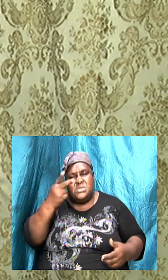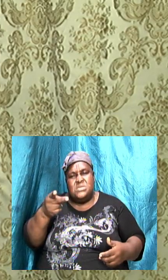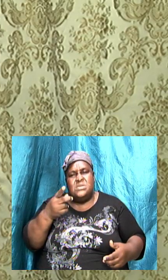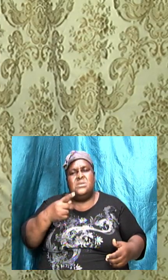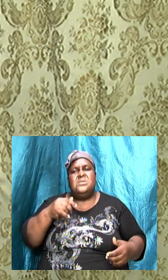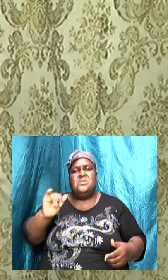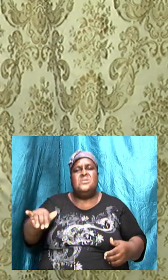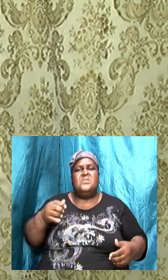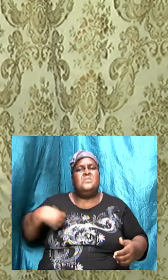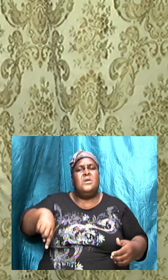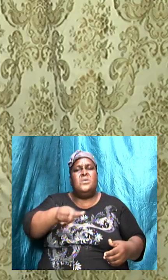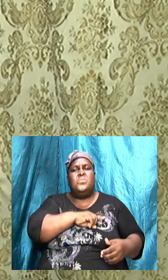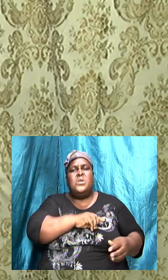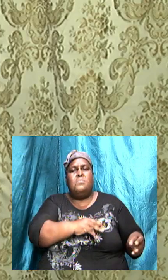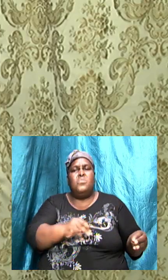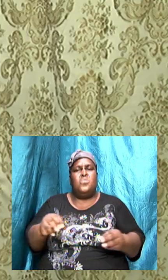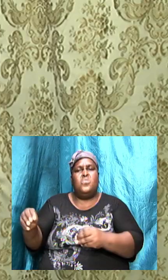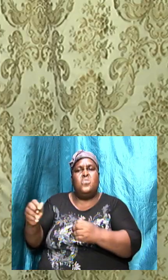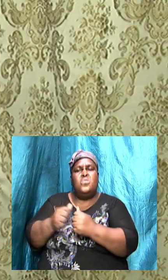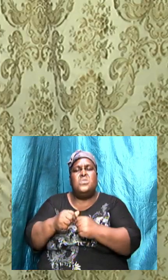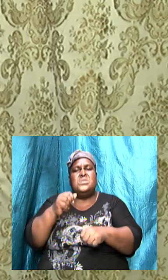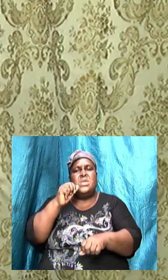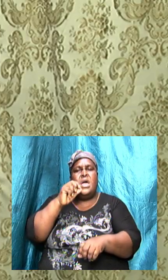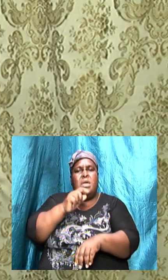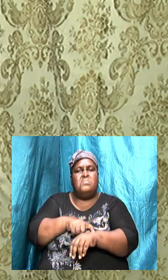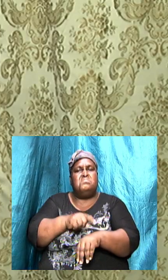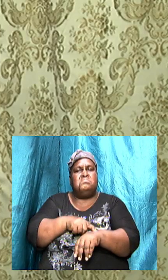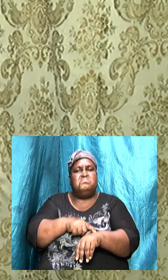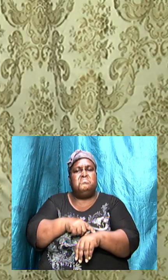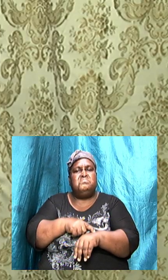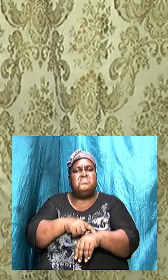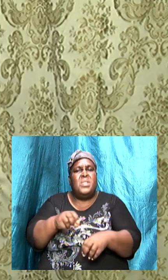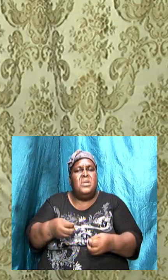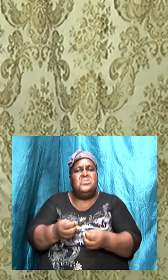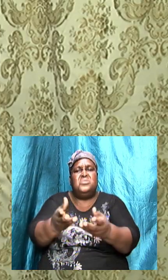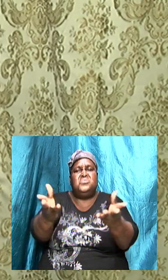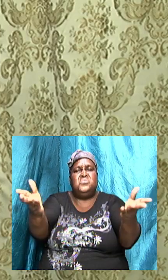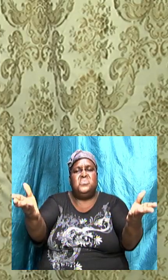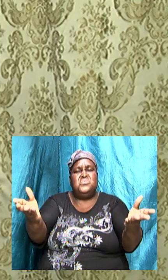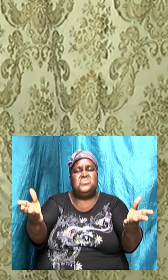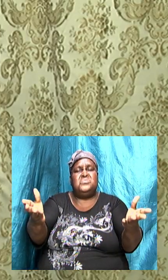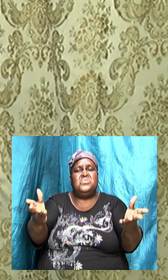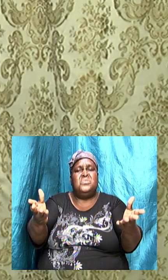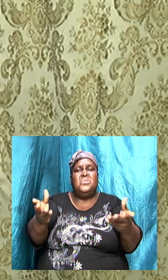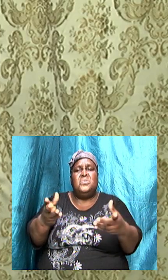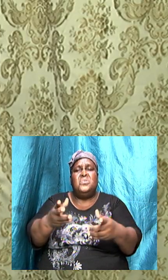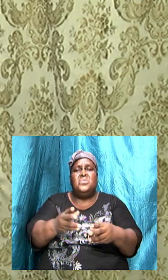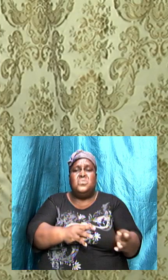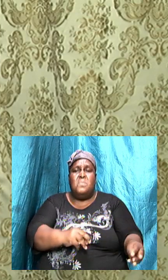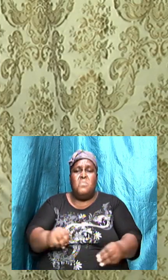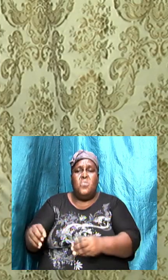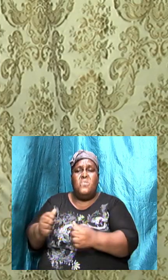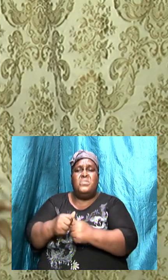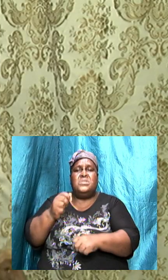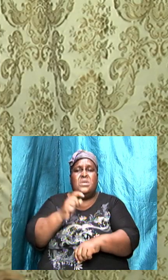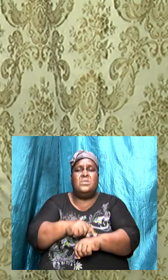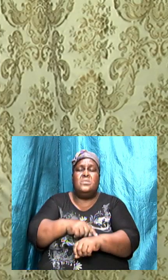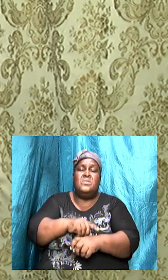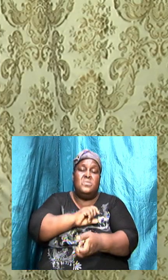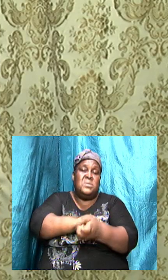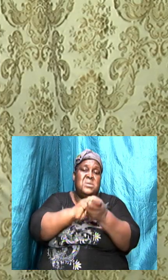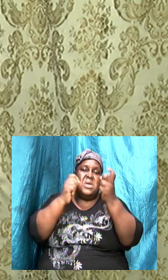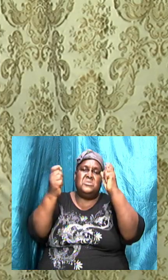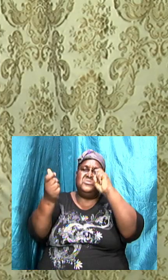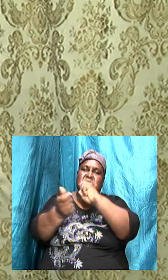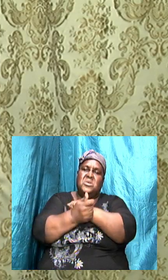introduced what needs to be introduced to move with the times. But there are some things we can change, even the methods.